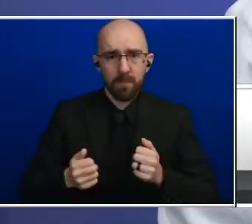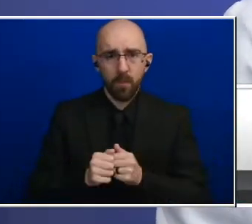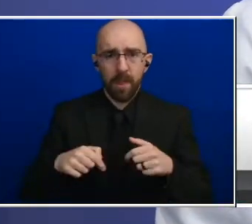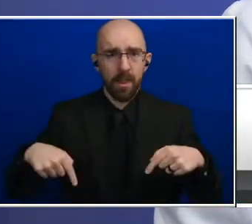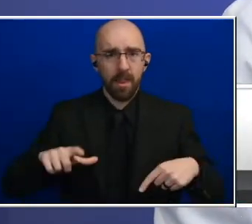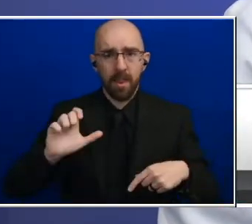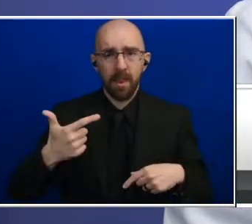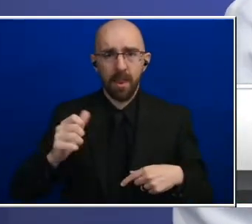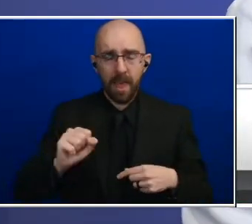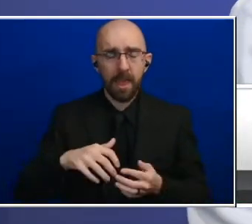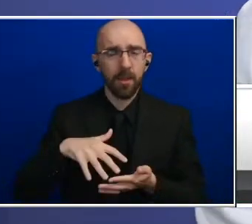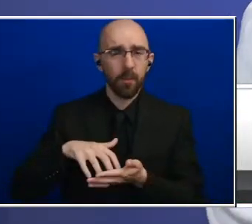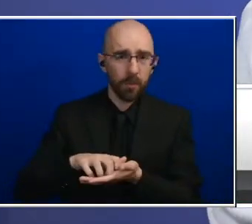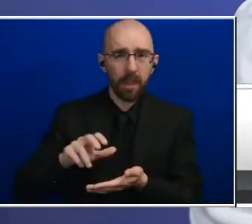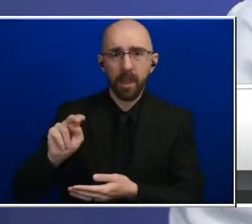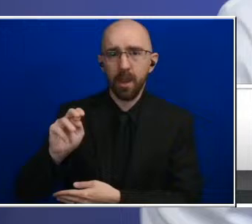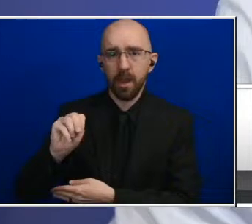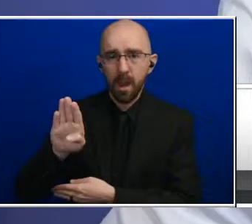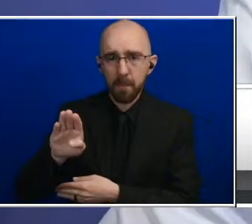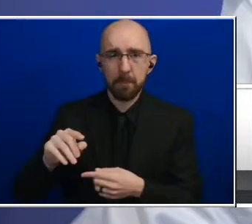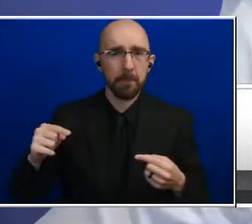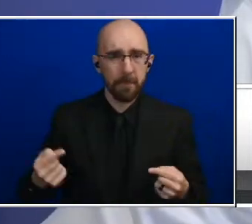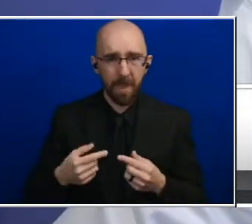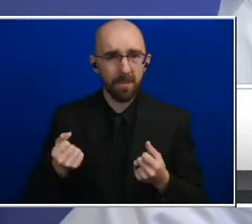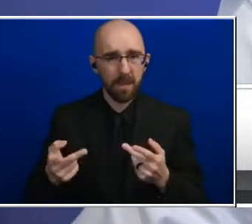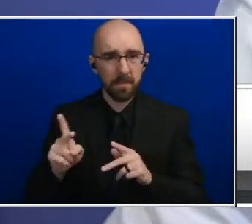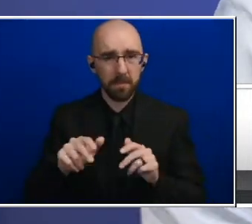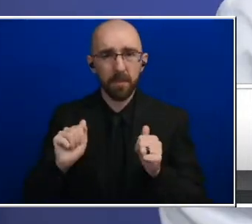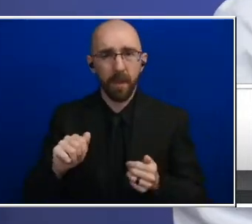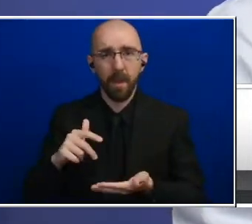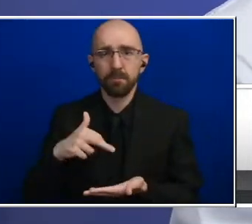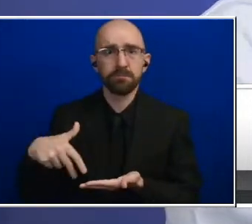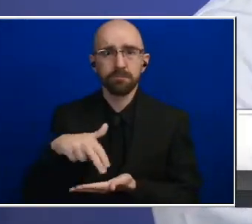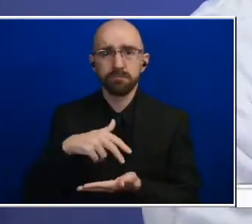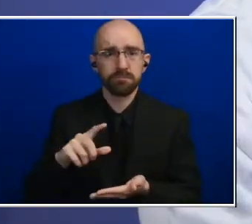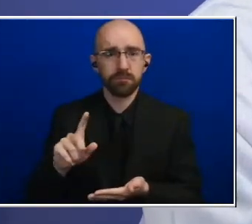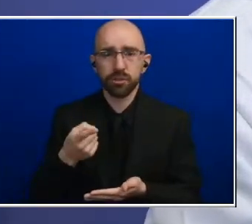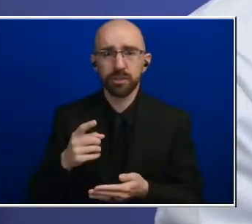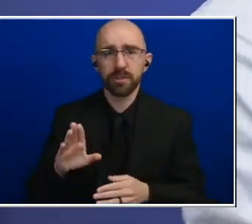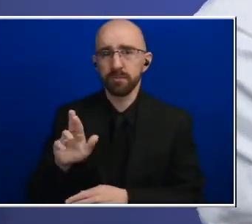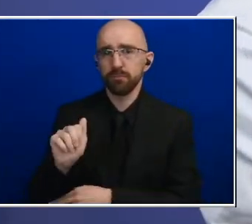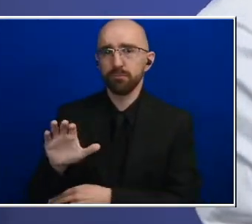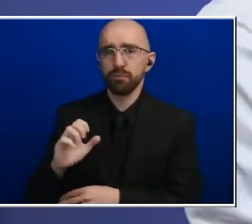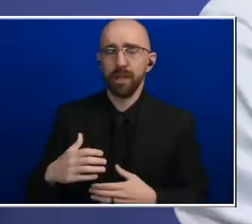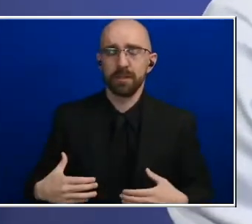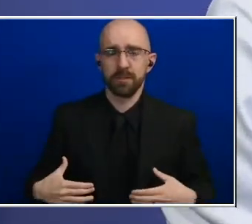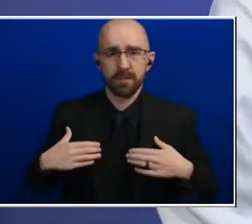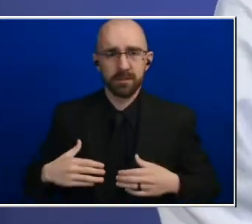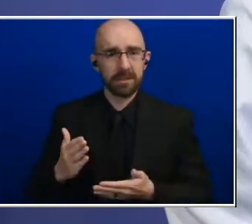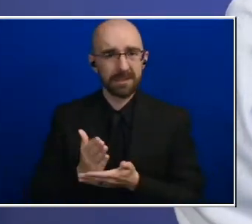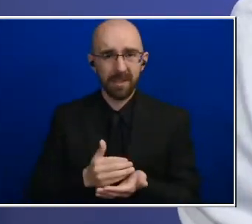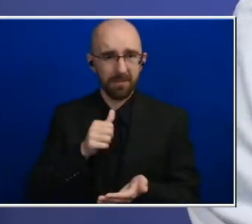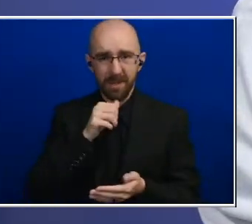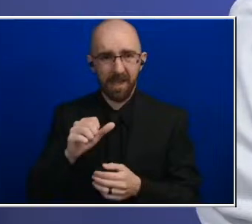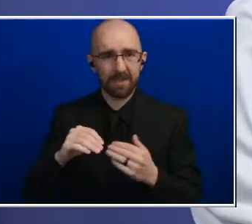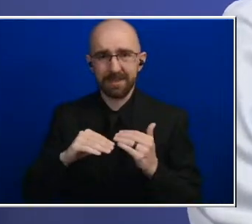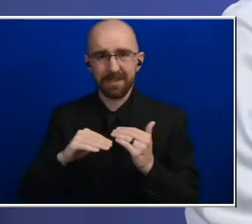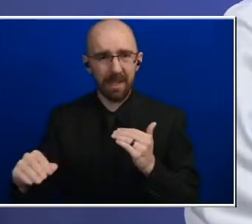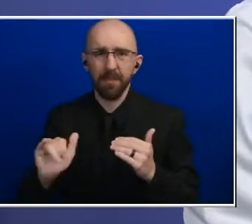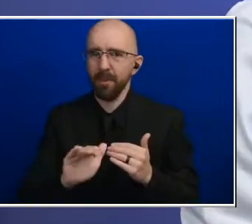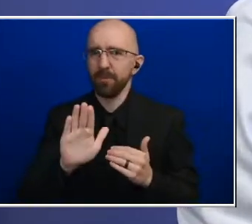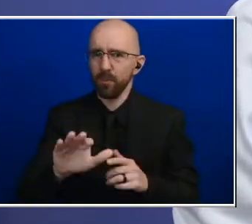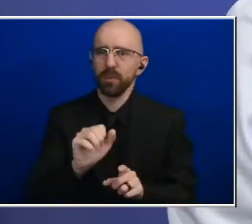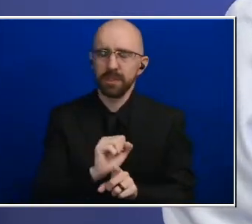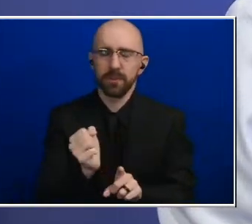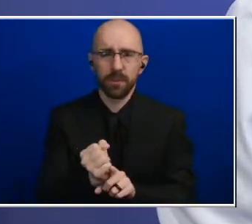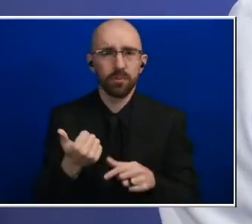or pain, many patients can mobilize in just a brace. But then some of them are not stable, and that was yours. And after we tried to